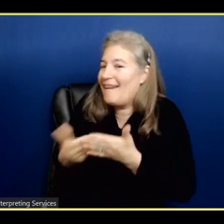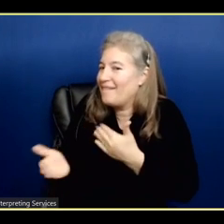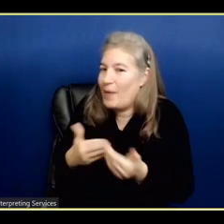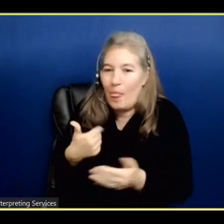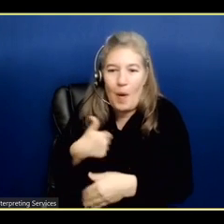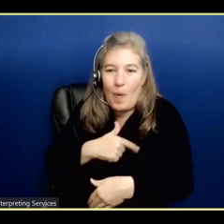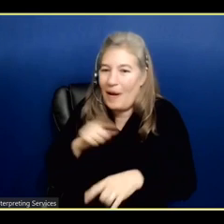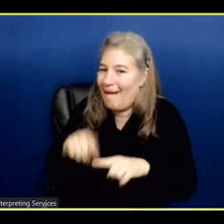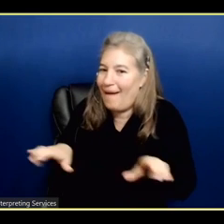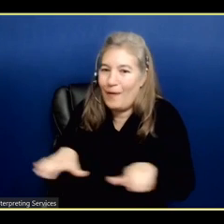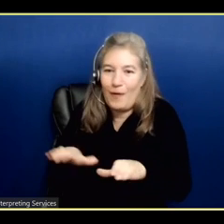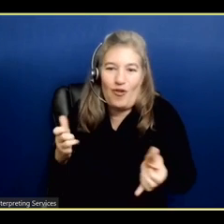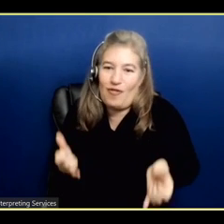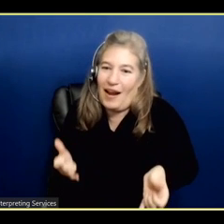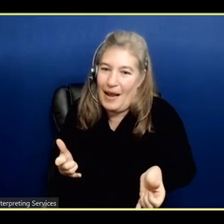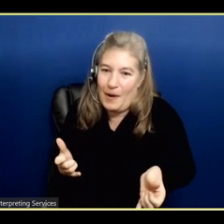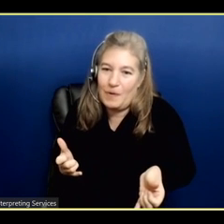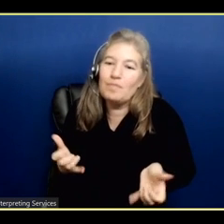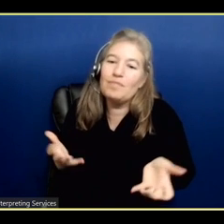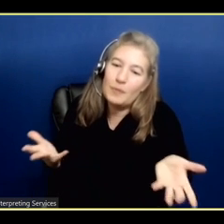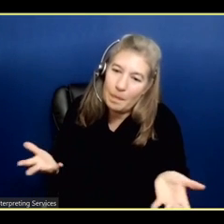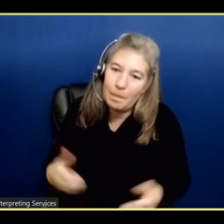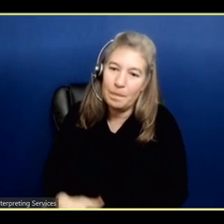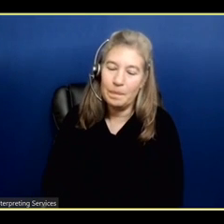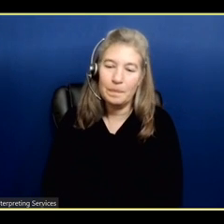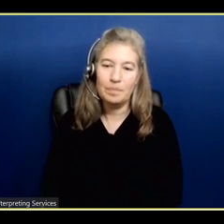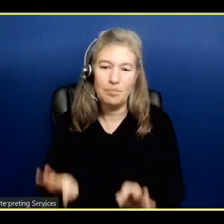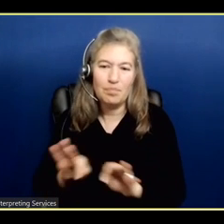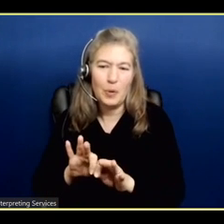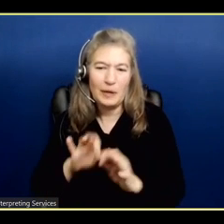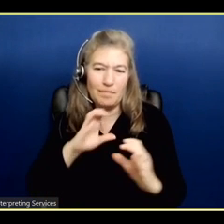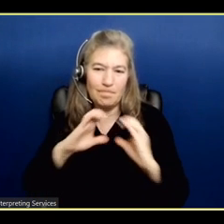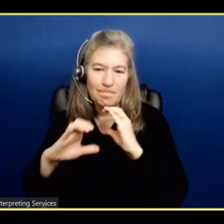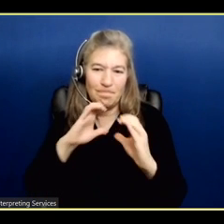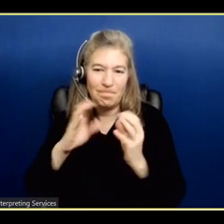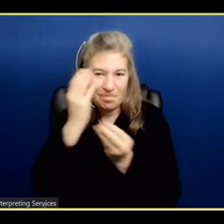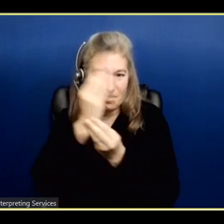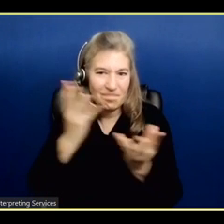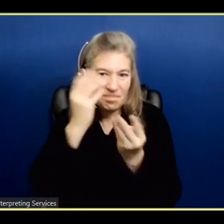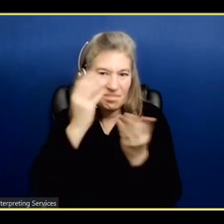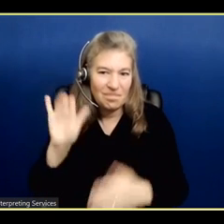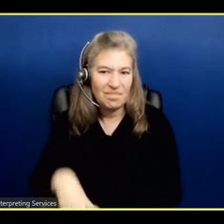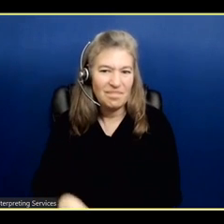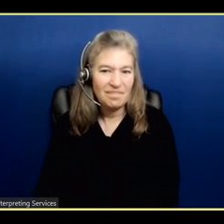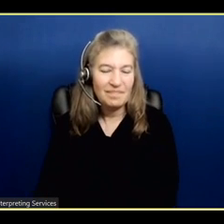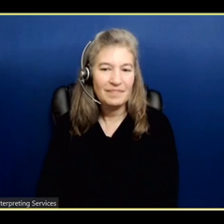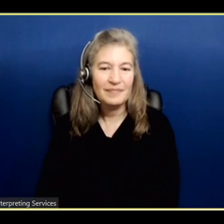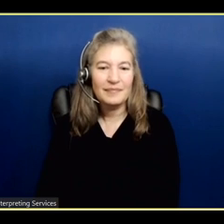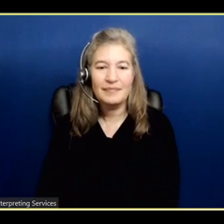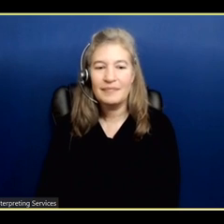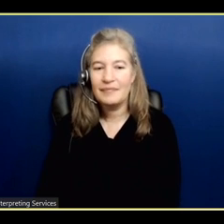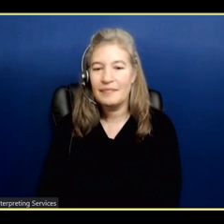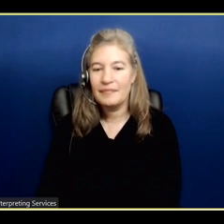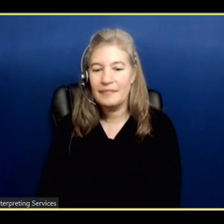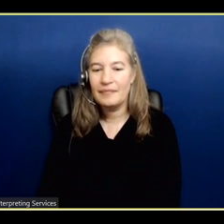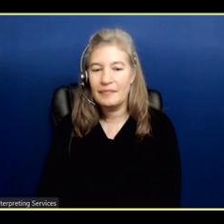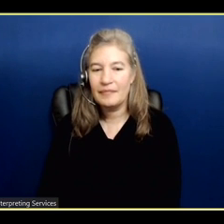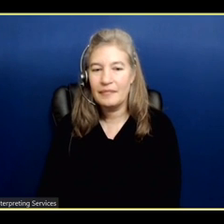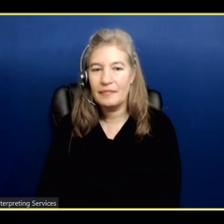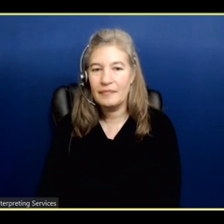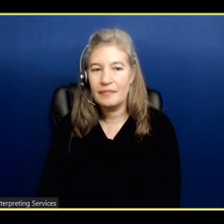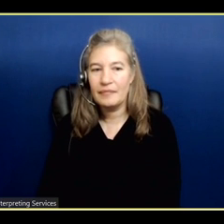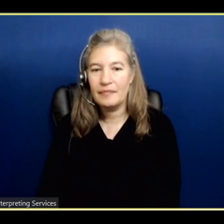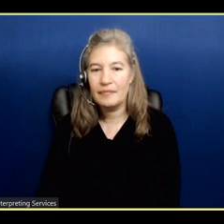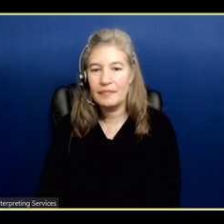like the ways in which the field has been asked to continue to perform in order